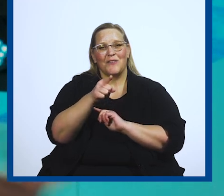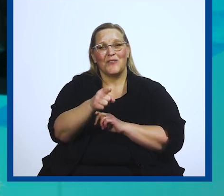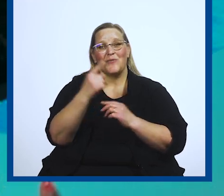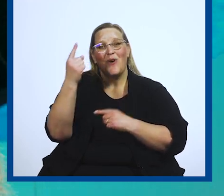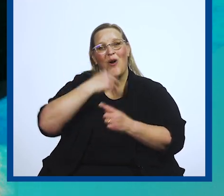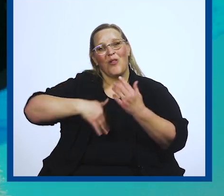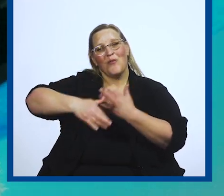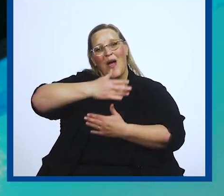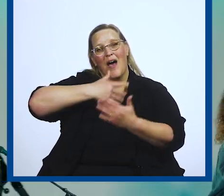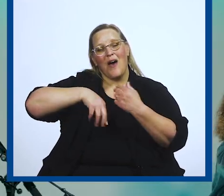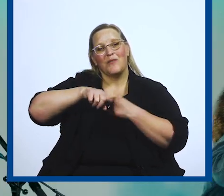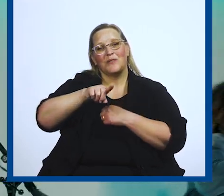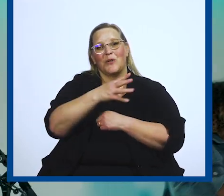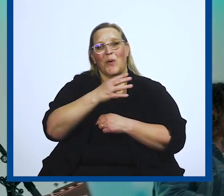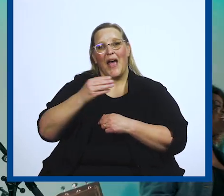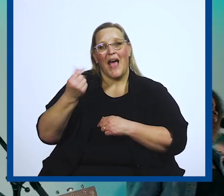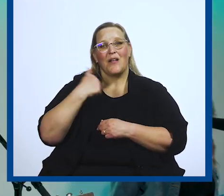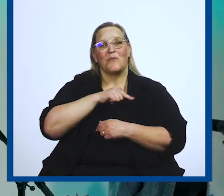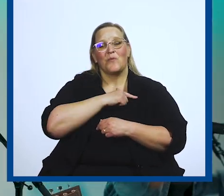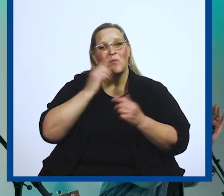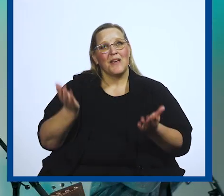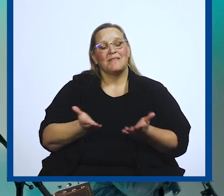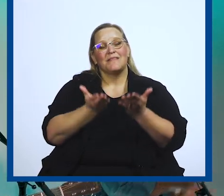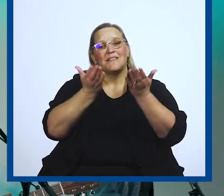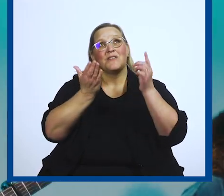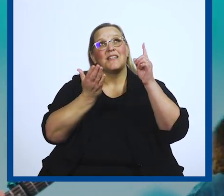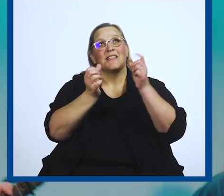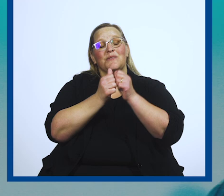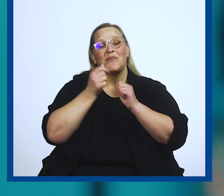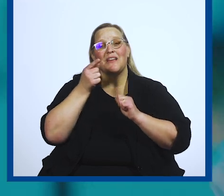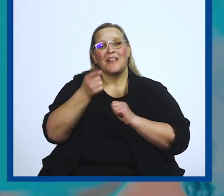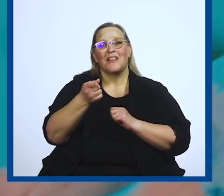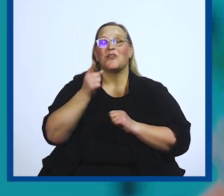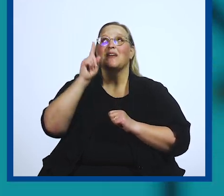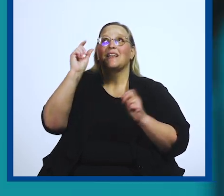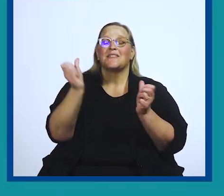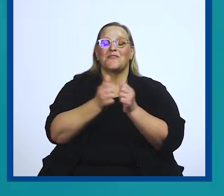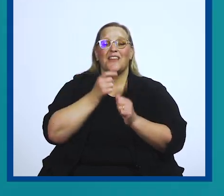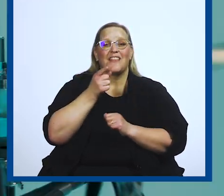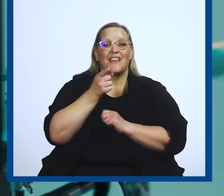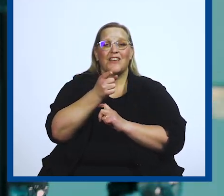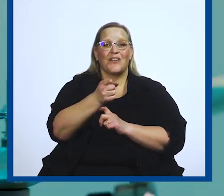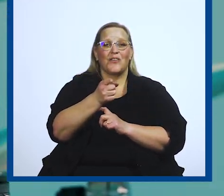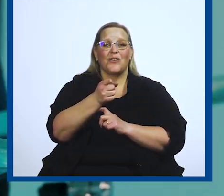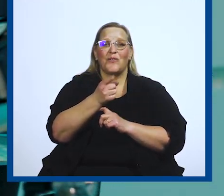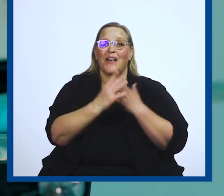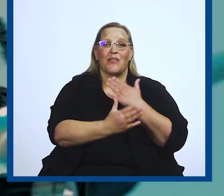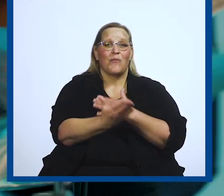all around you and within you. He is with you. He is with you in